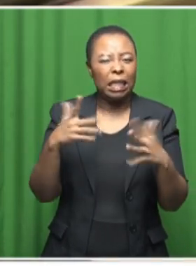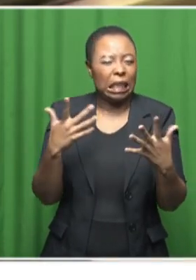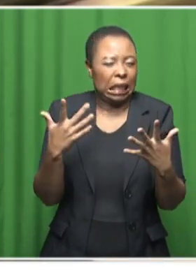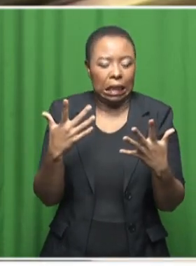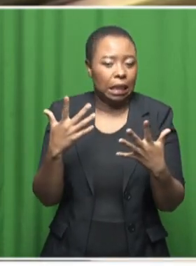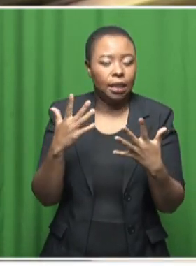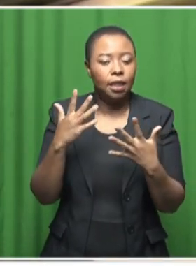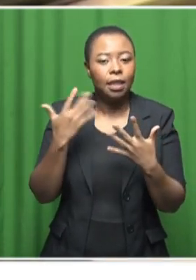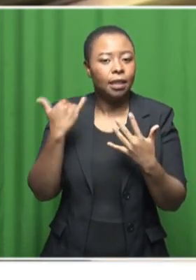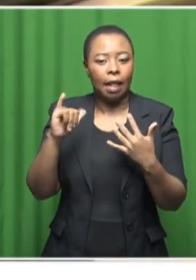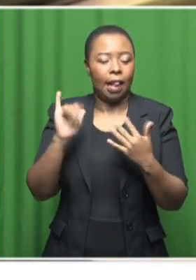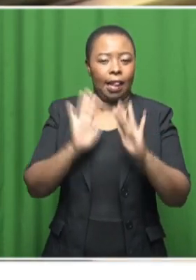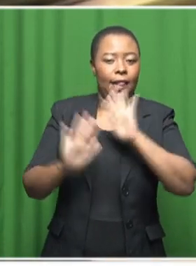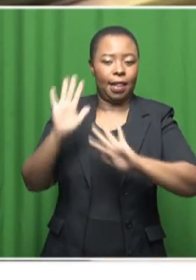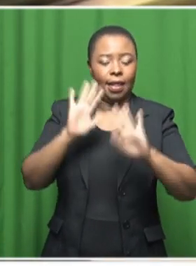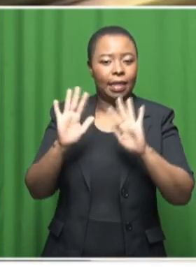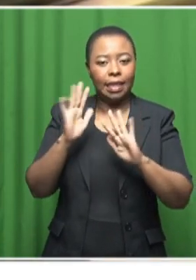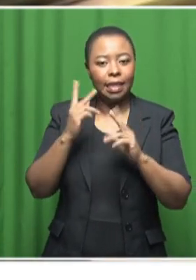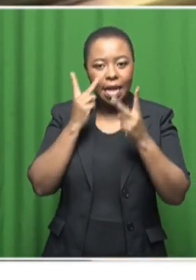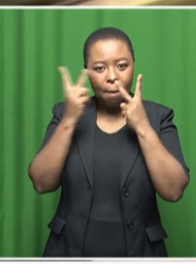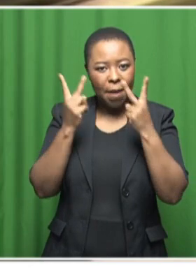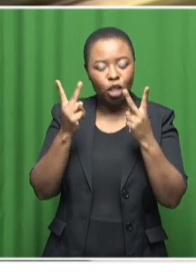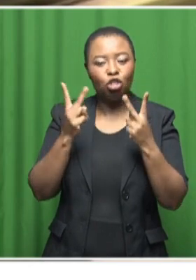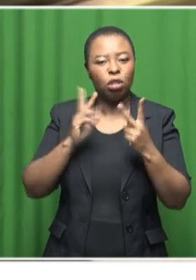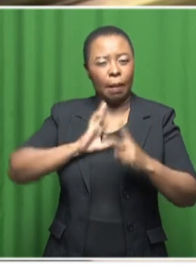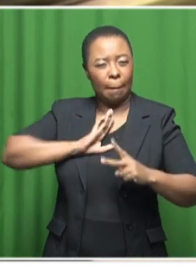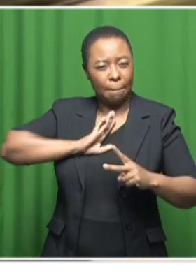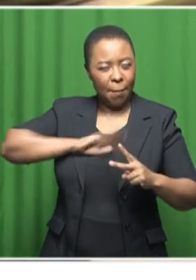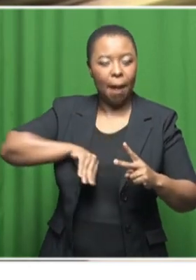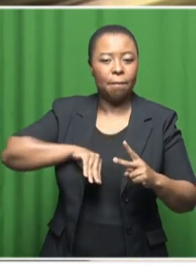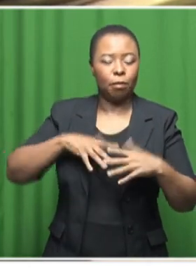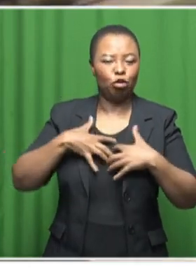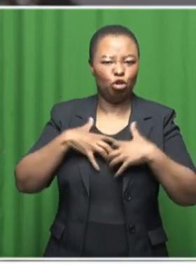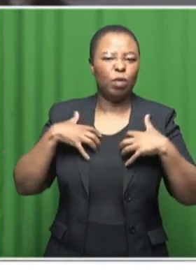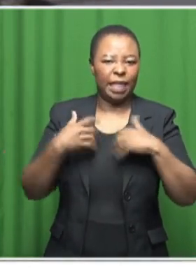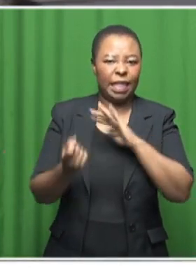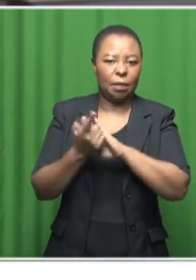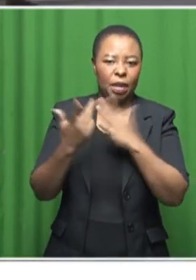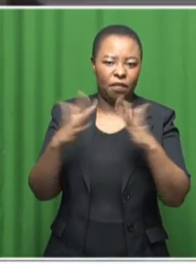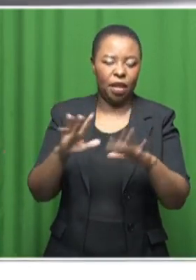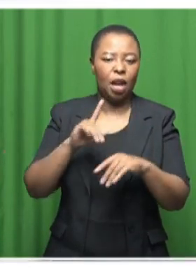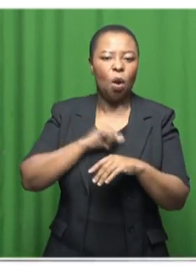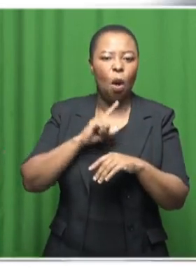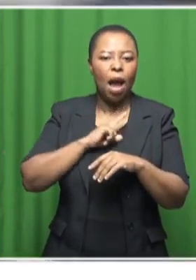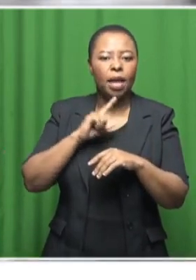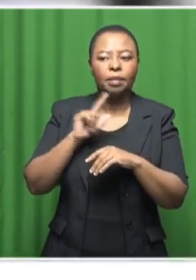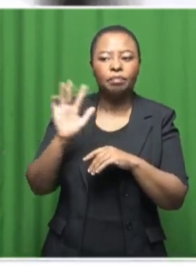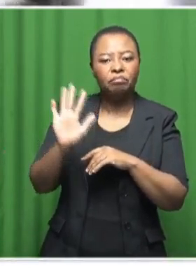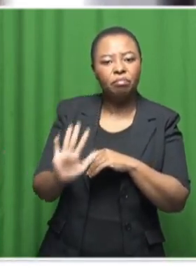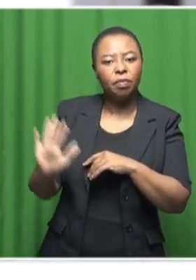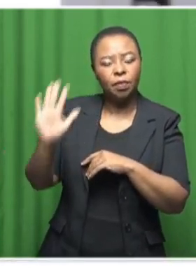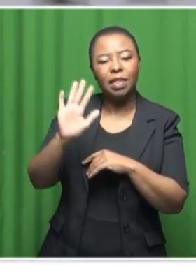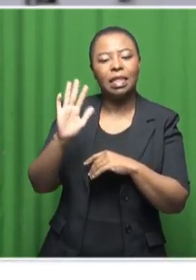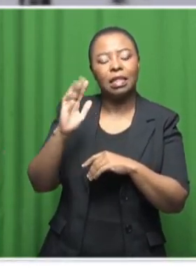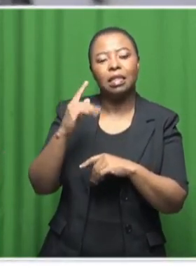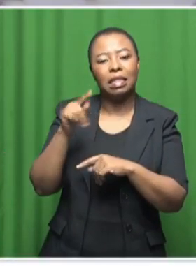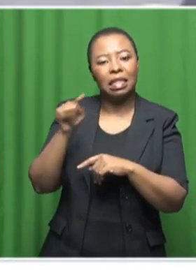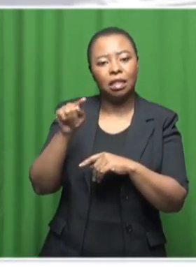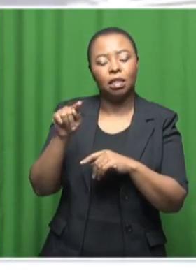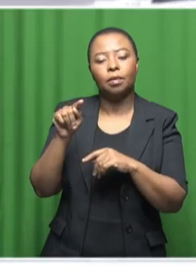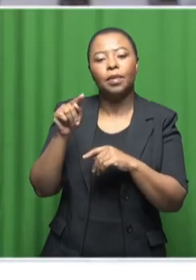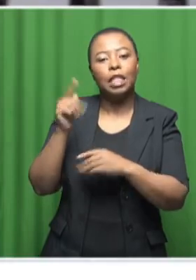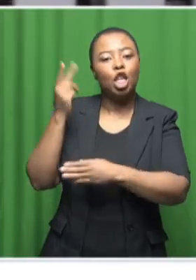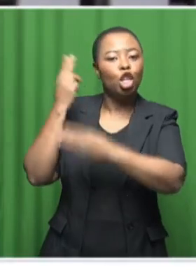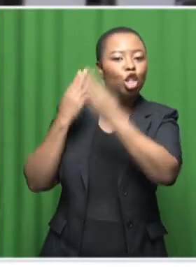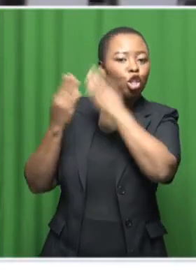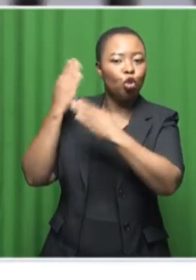images. They expressed their trauma and distress, having spent large parts of their days here at this historical